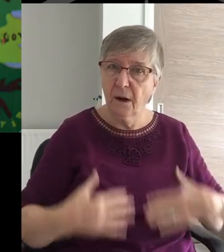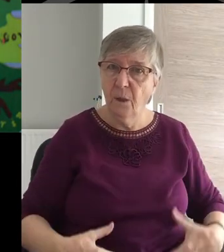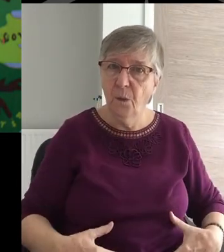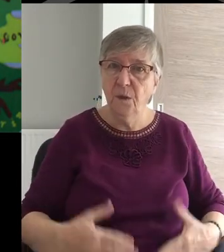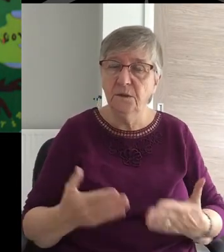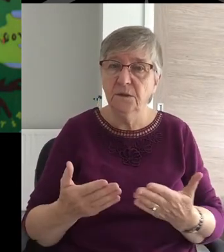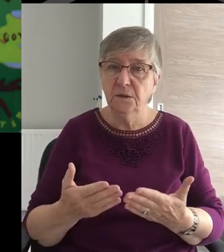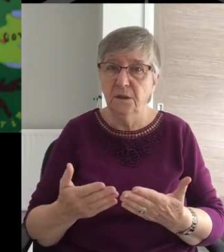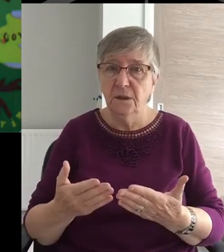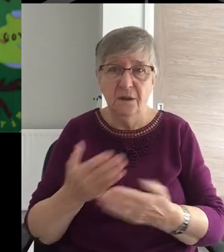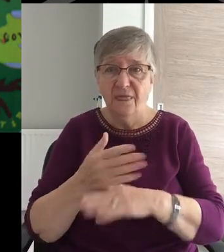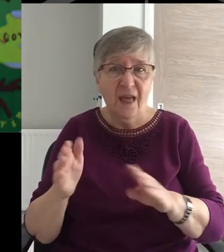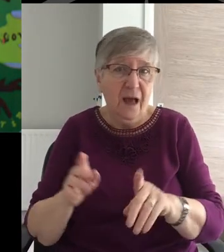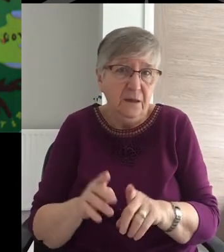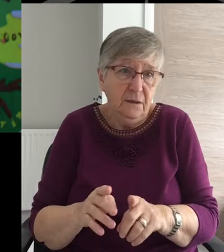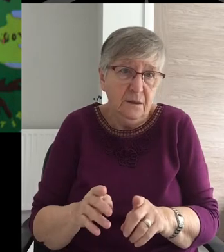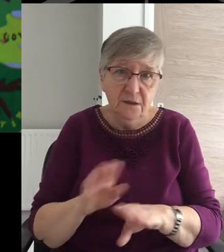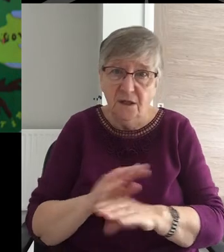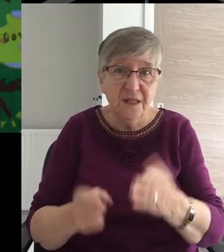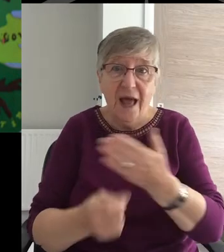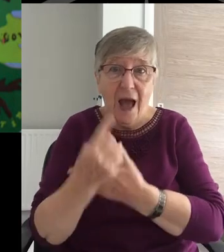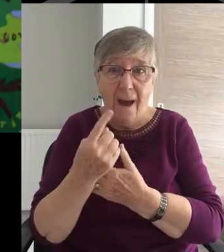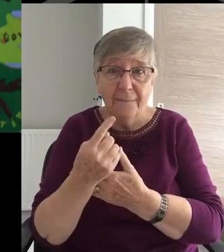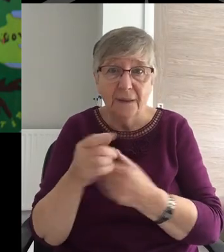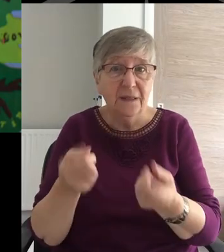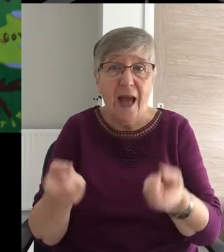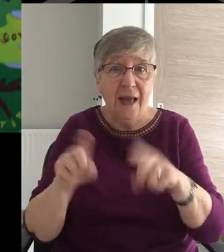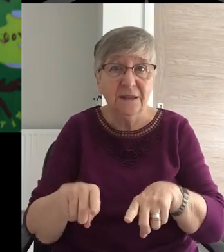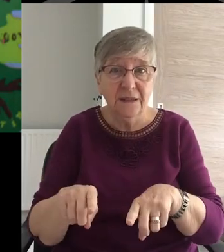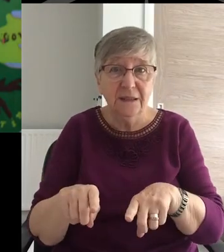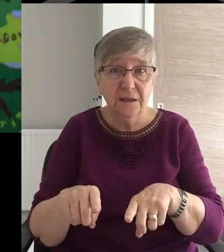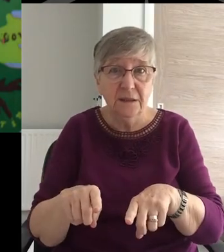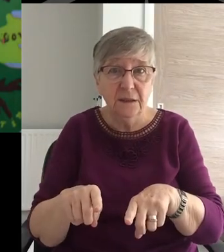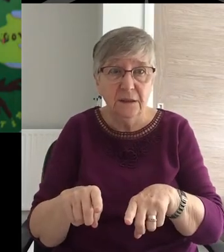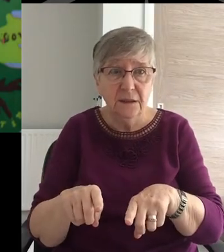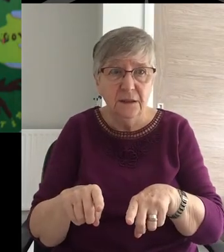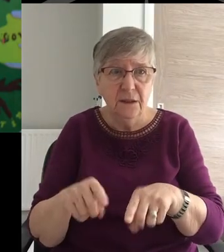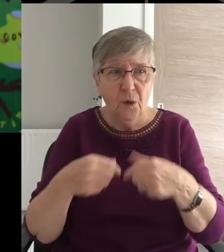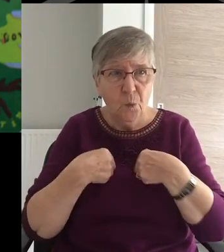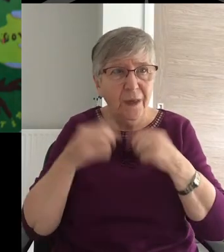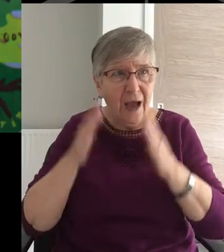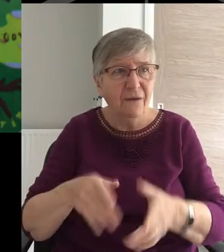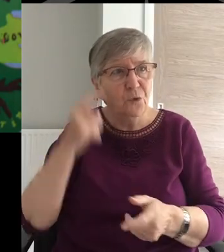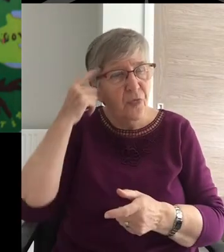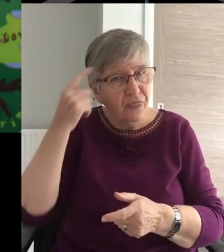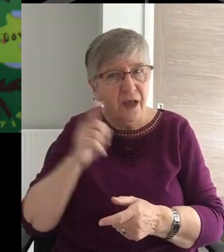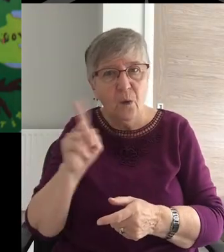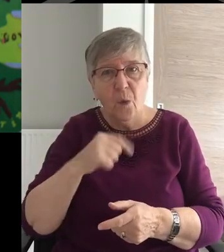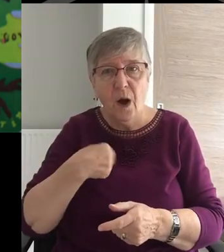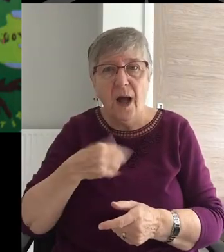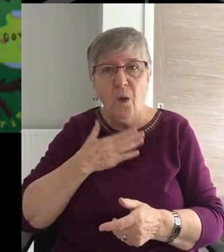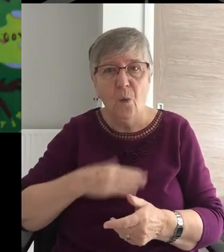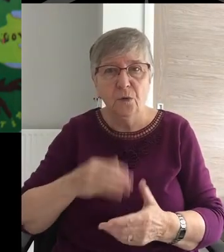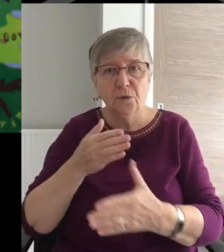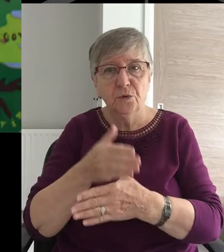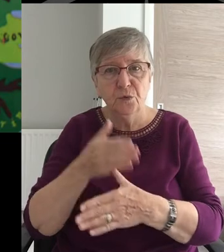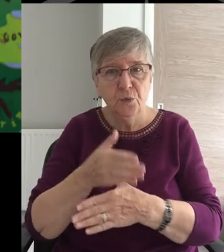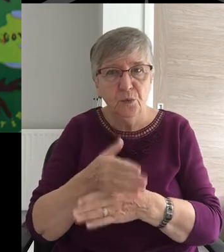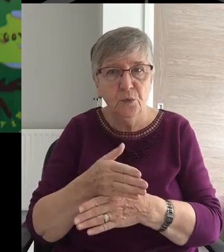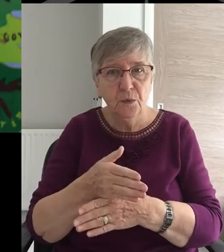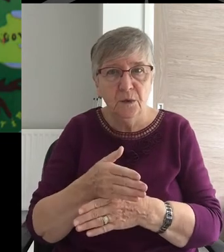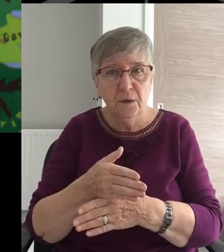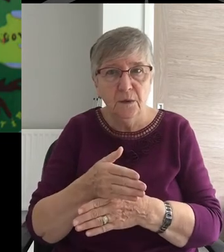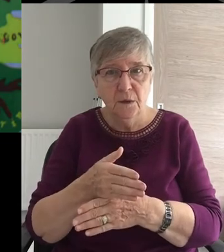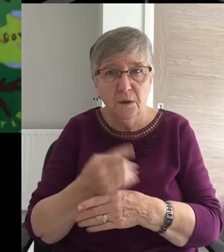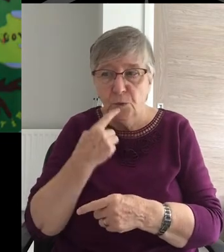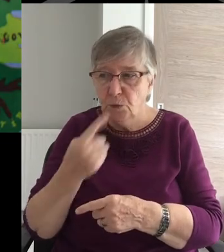just naturally or by accident. It takes specific intent. It takes particular actions to